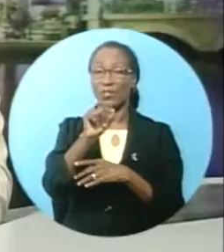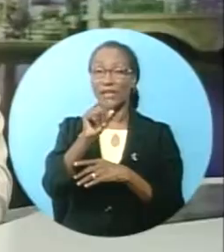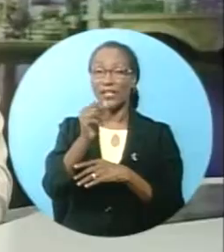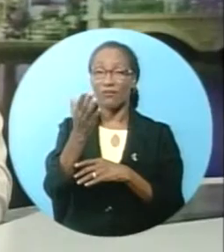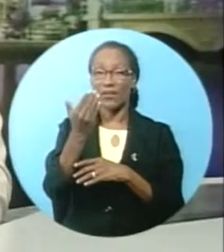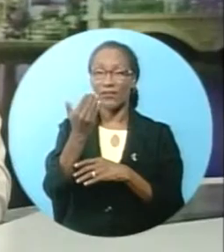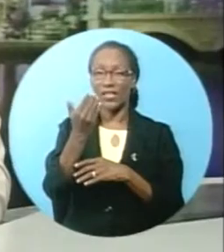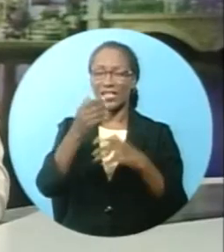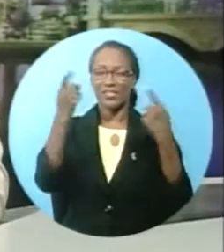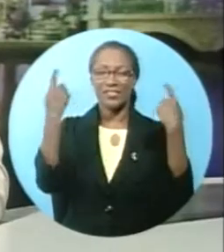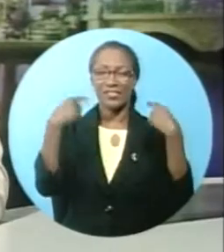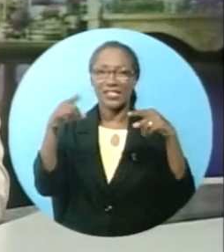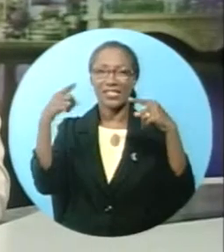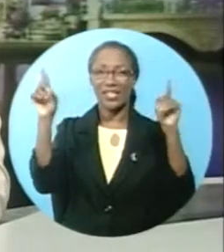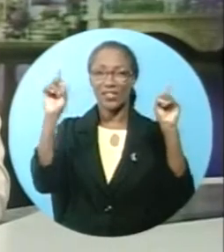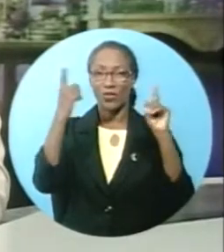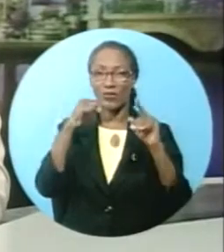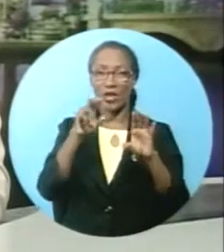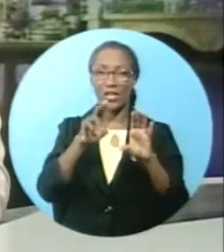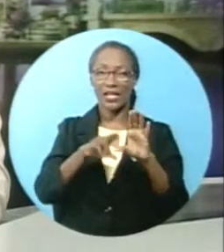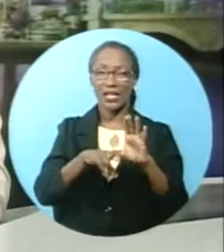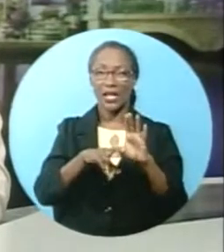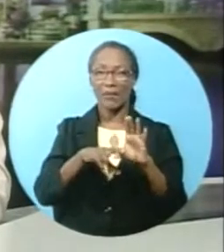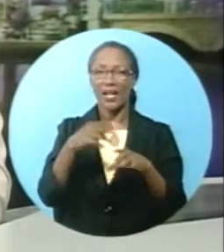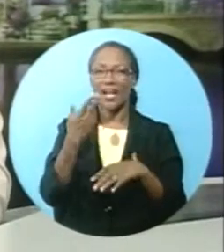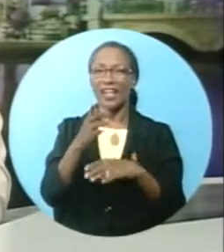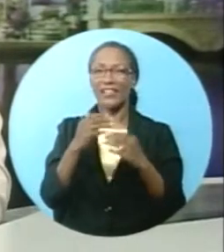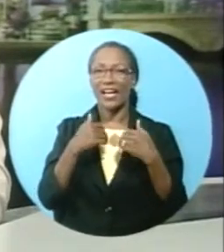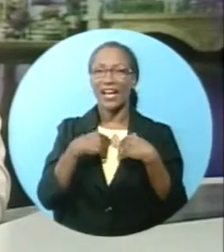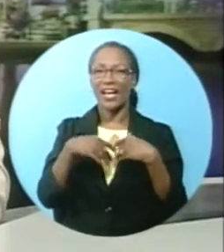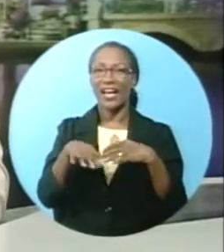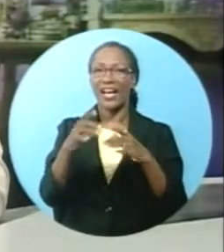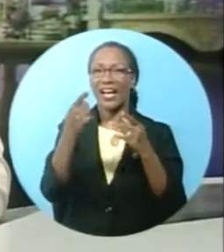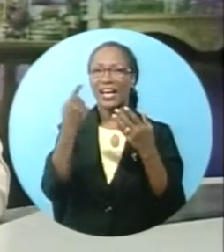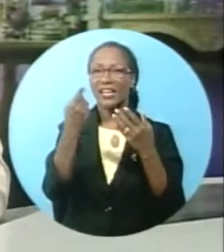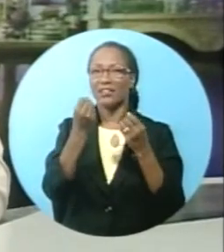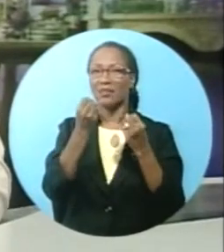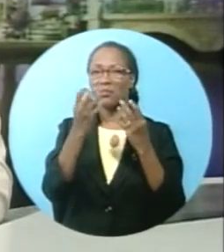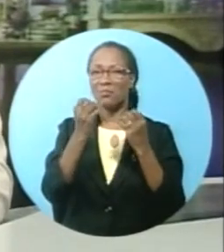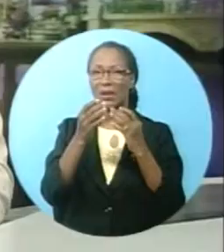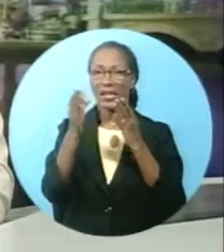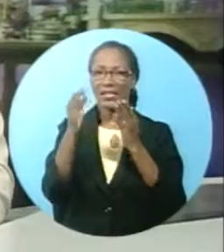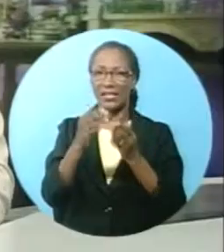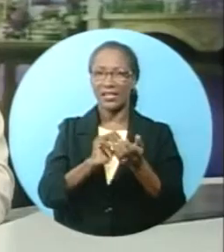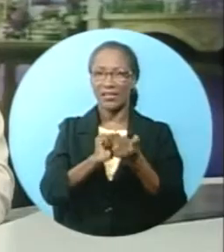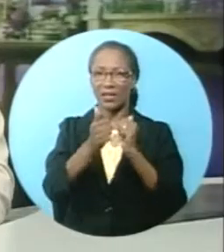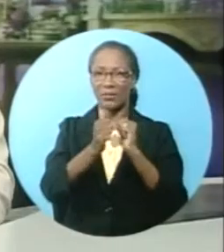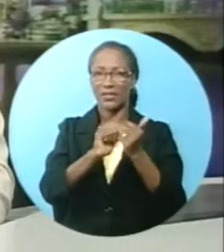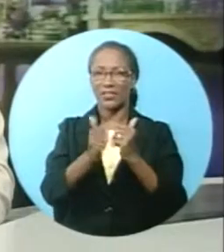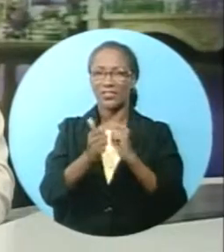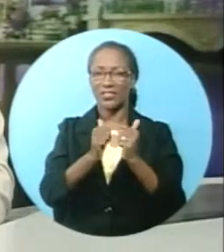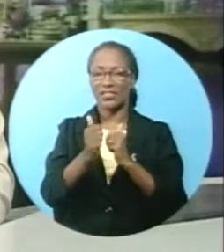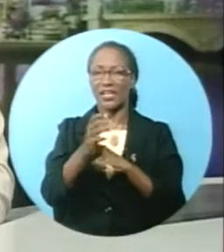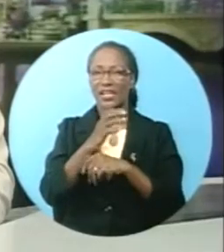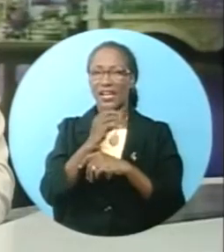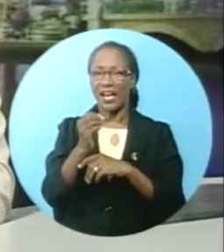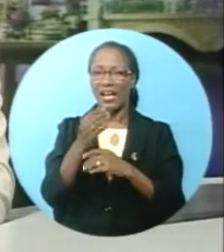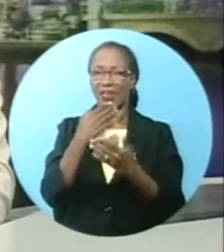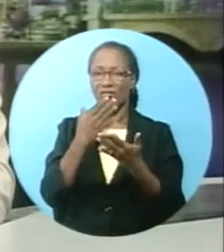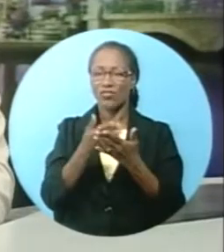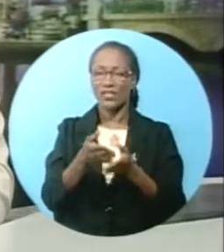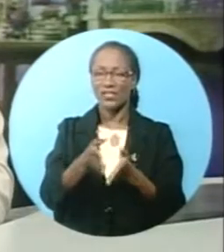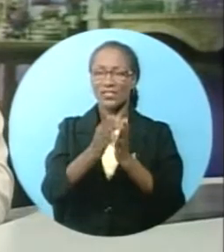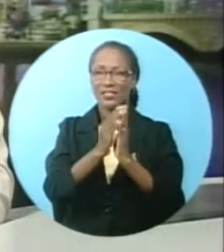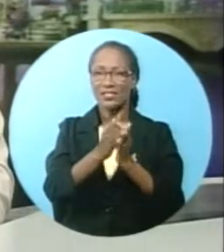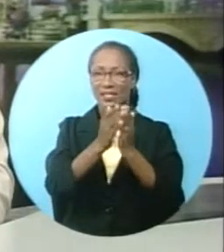club. Not only have they hosted a number of successful regattas, it was also a year where significant strides were made on the international sailing circuit.